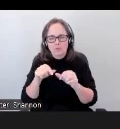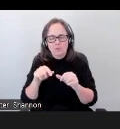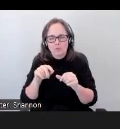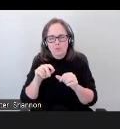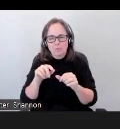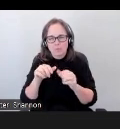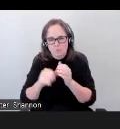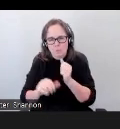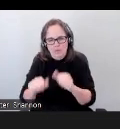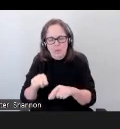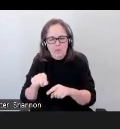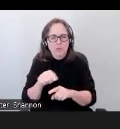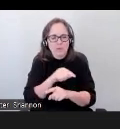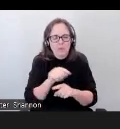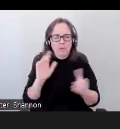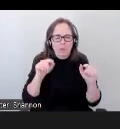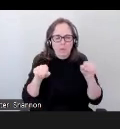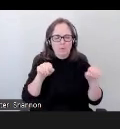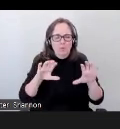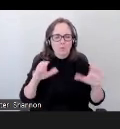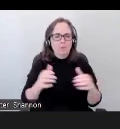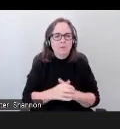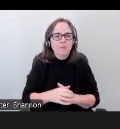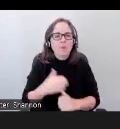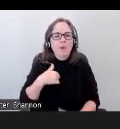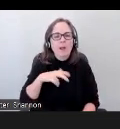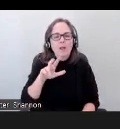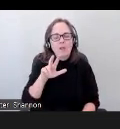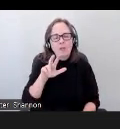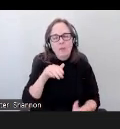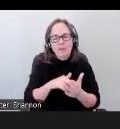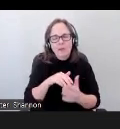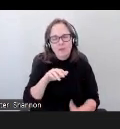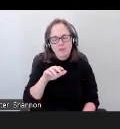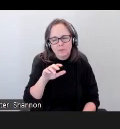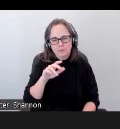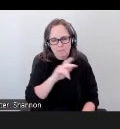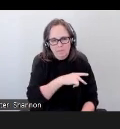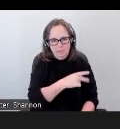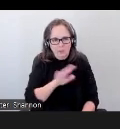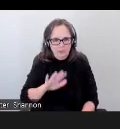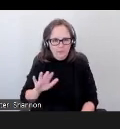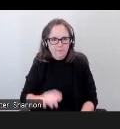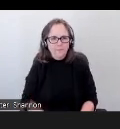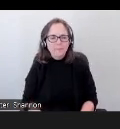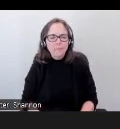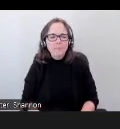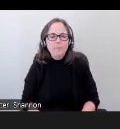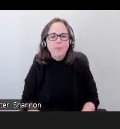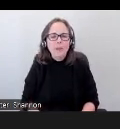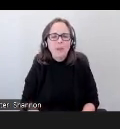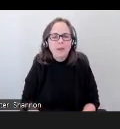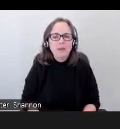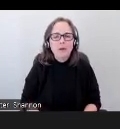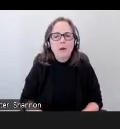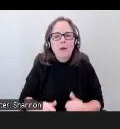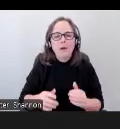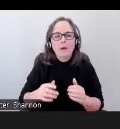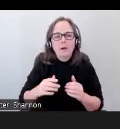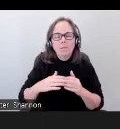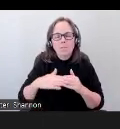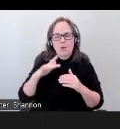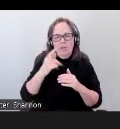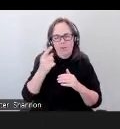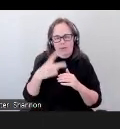bowels. We had around 3,000 patients. And as you can see, more than half of